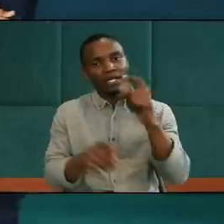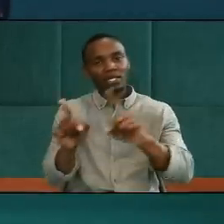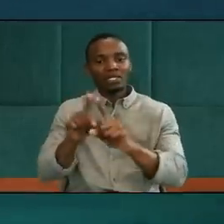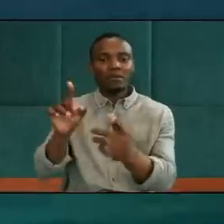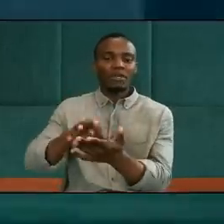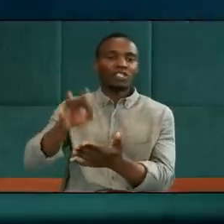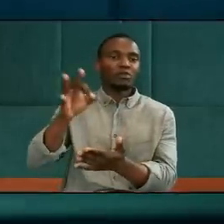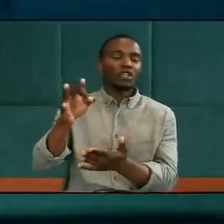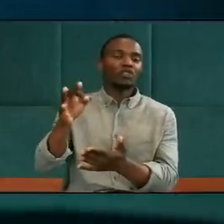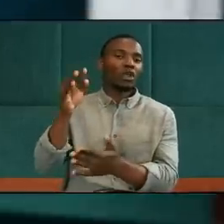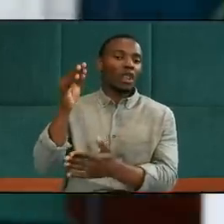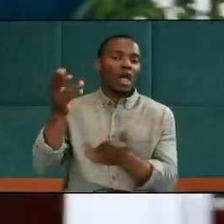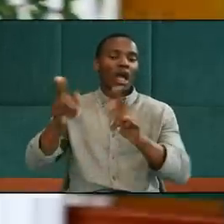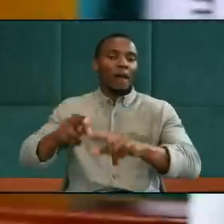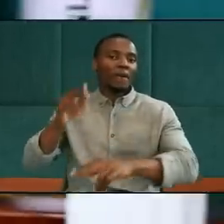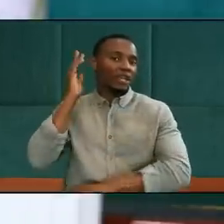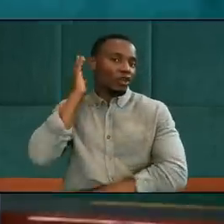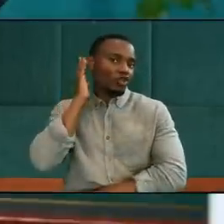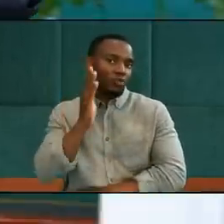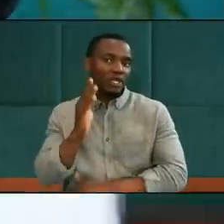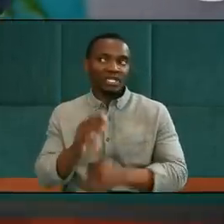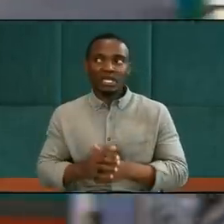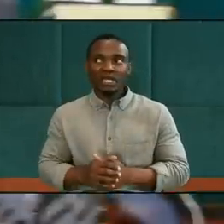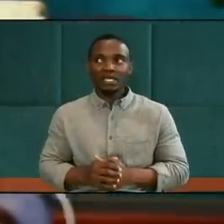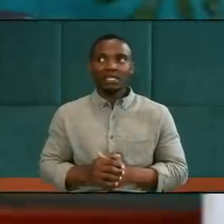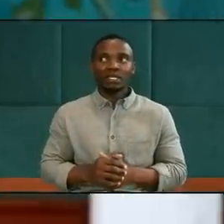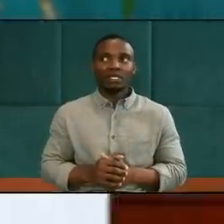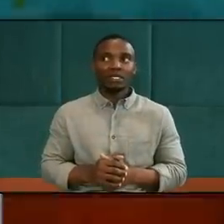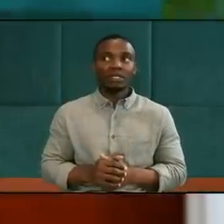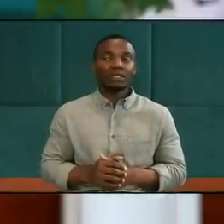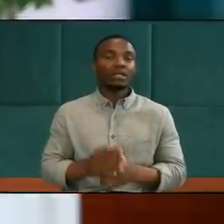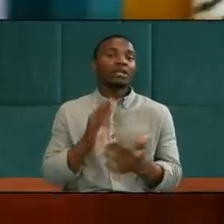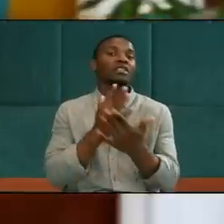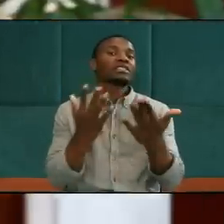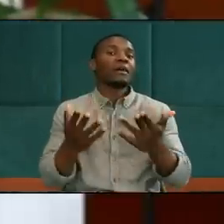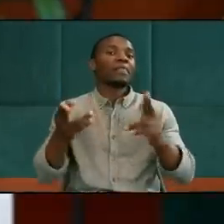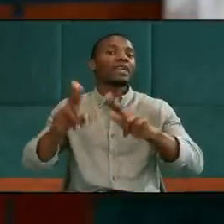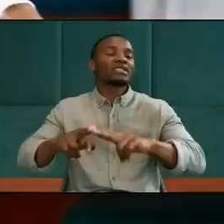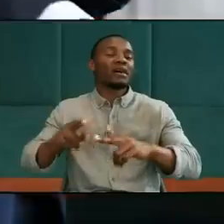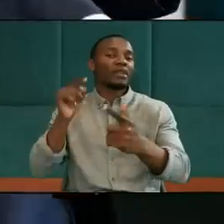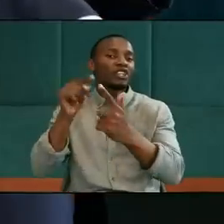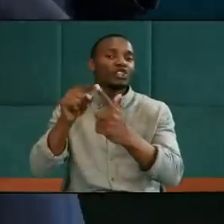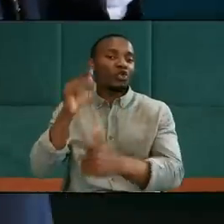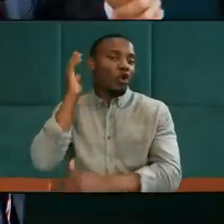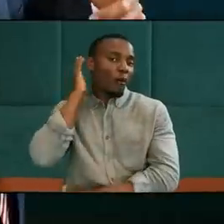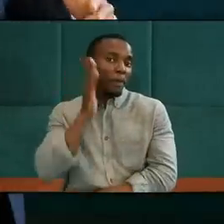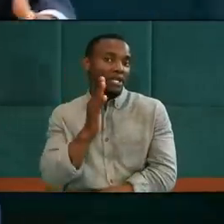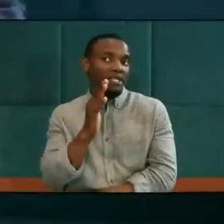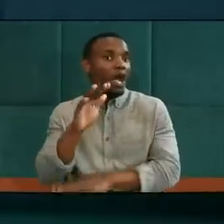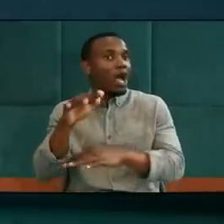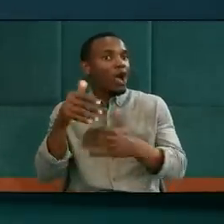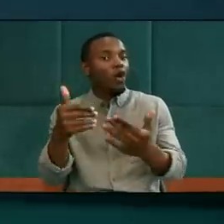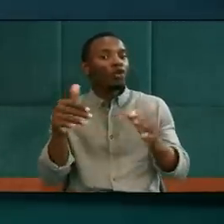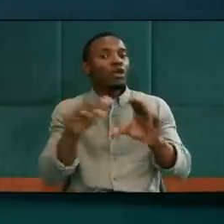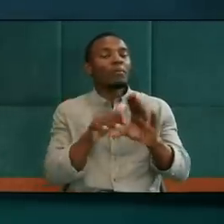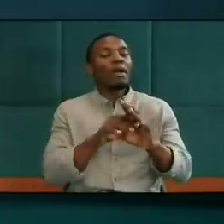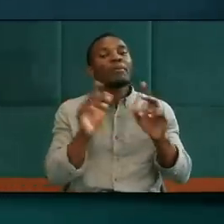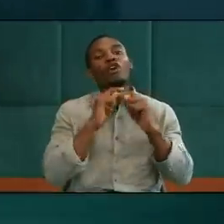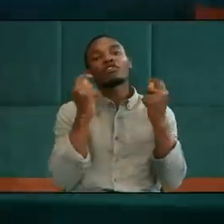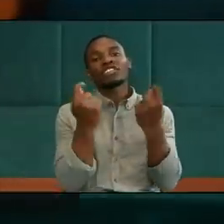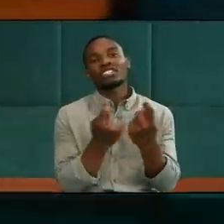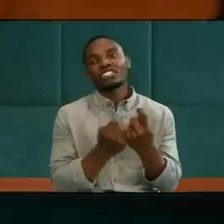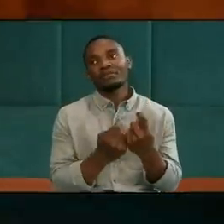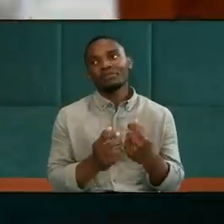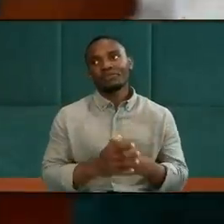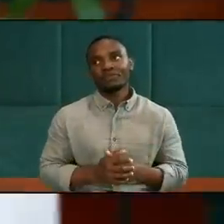is happening to Peter that the naked eye can't see. Something is happening to Peter, to a member of the team. Here's what the